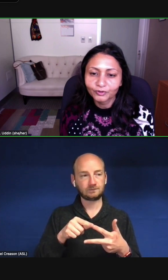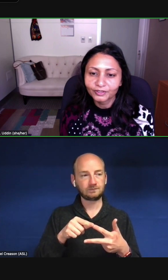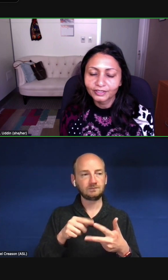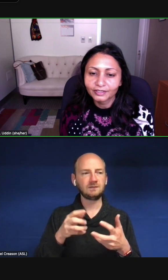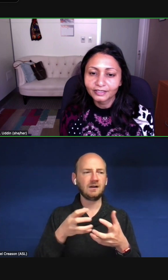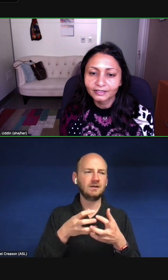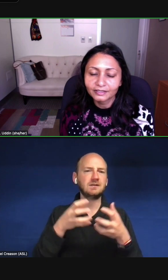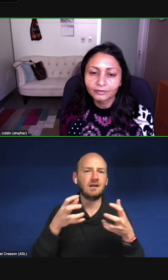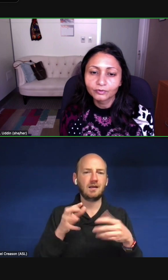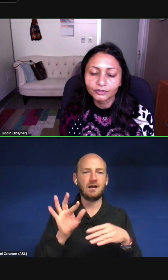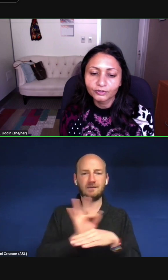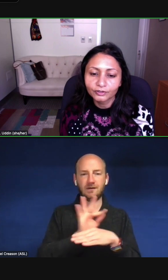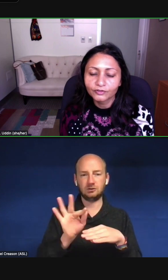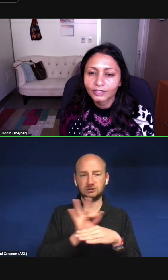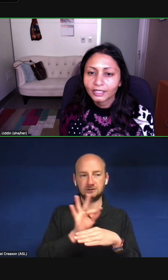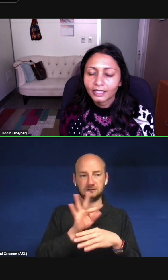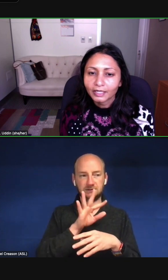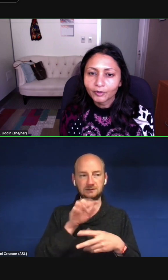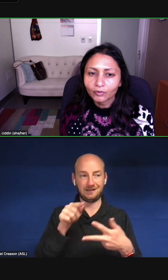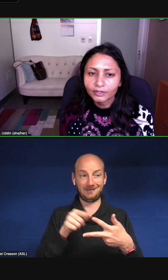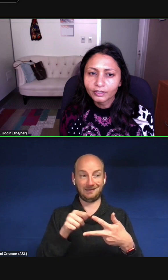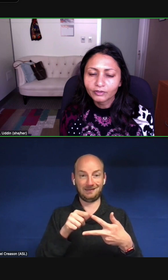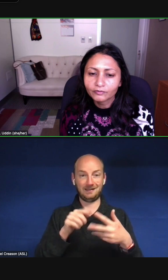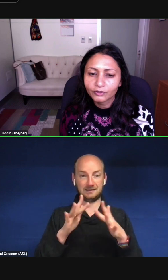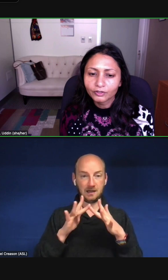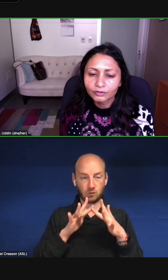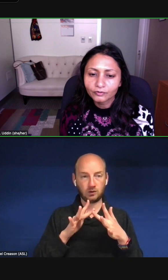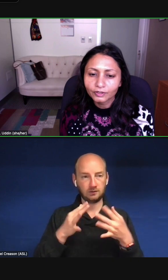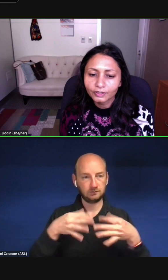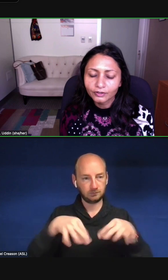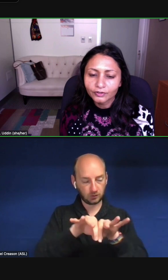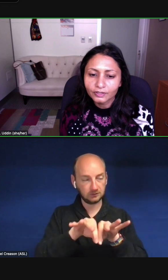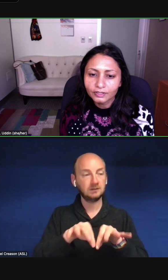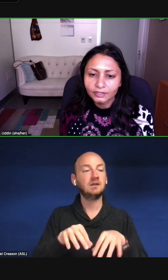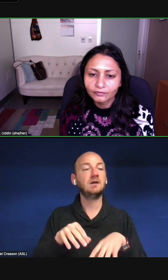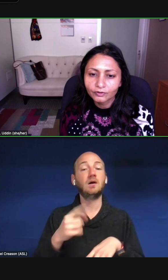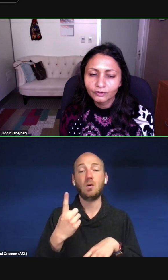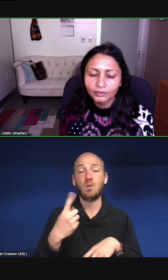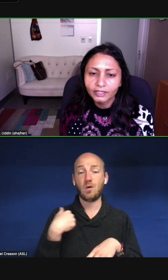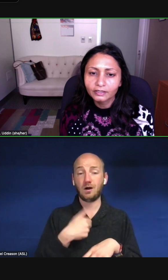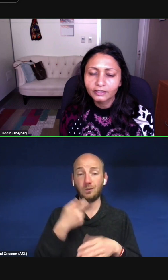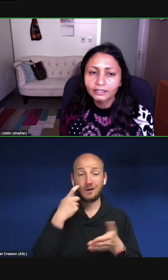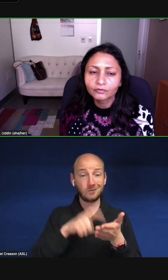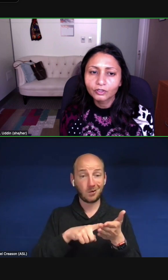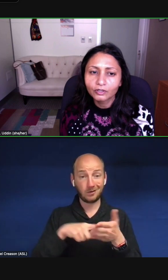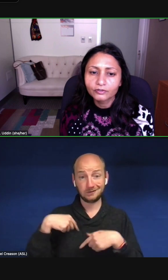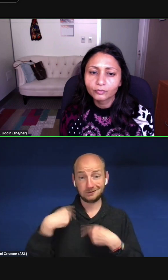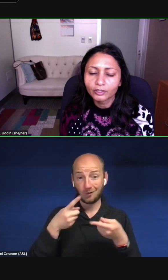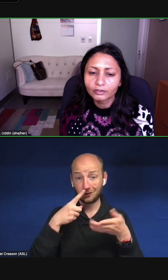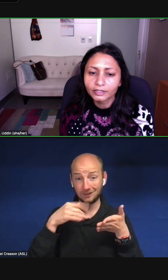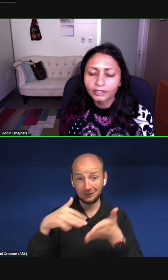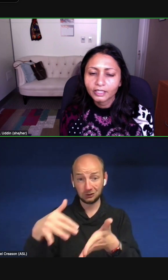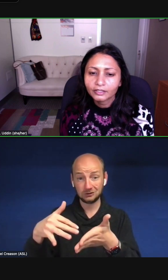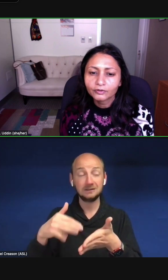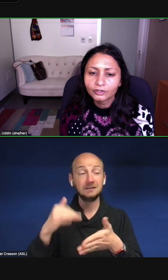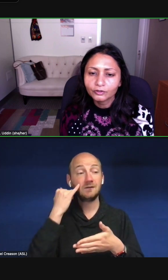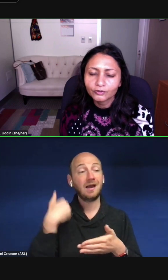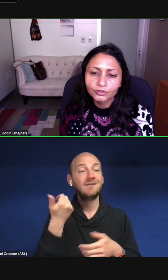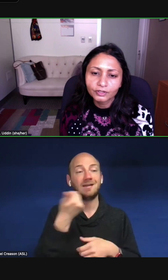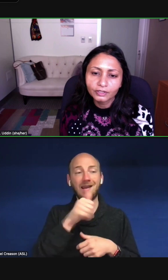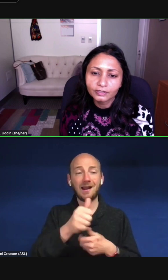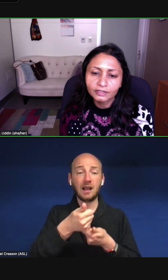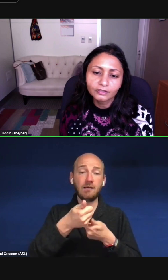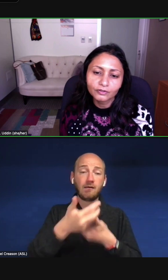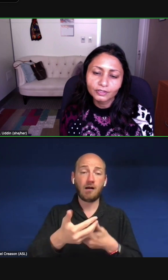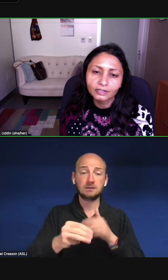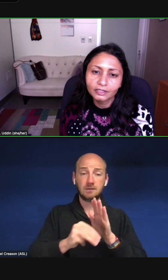really important that this network serves. But one thing we've noticed over the years is that if you do any kind of causal modeling, you can